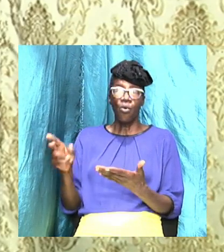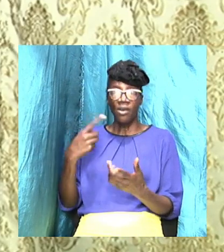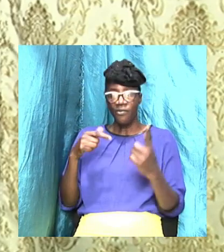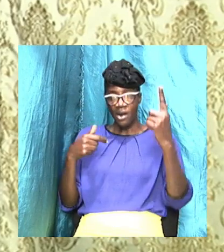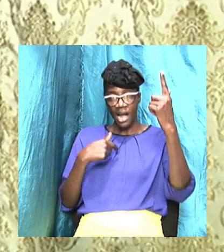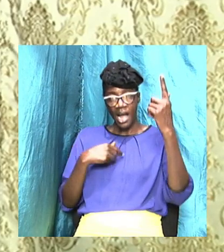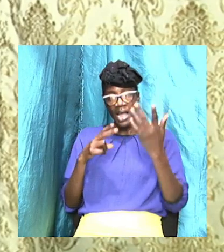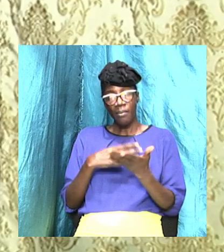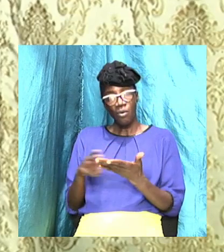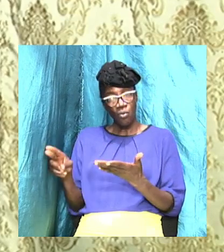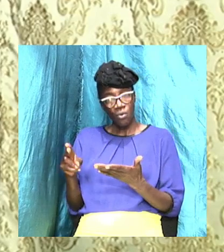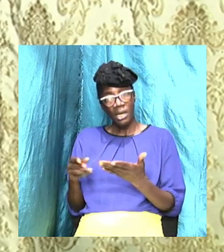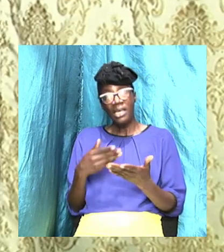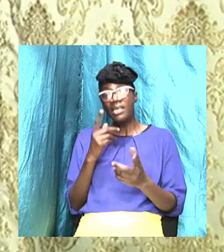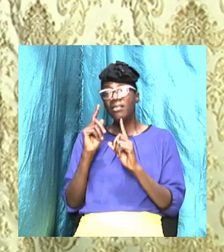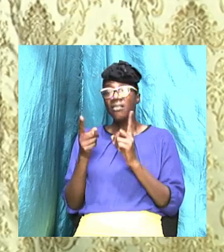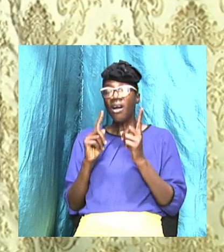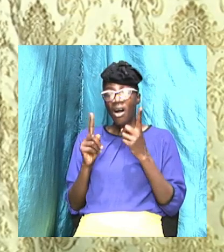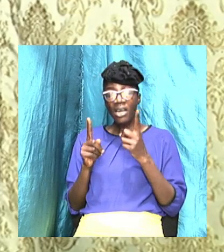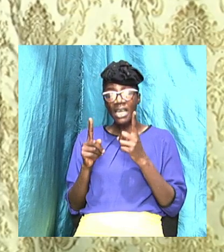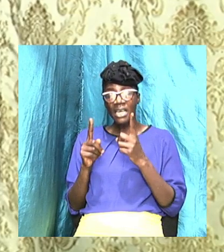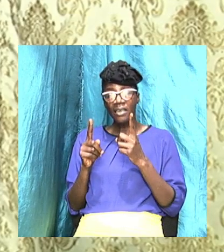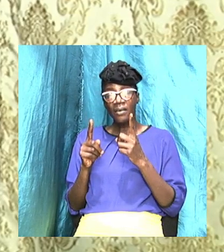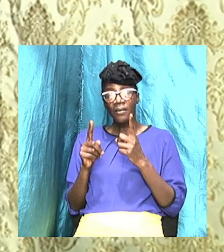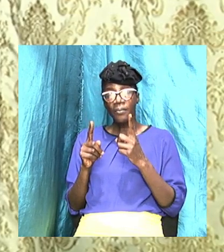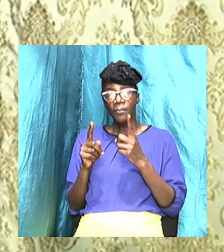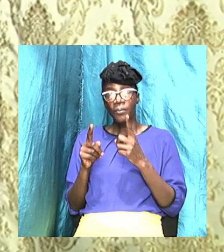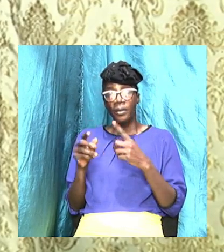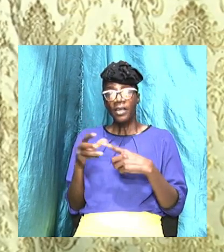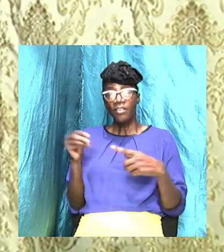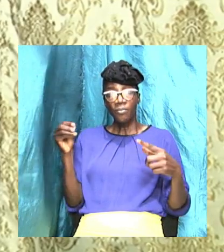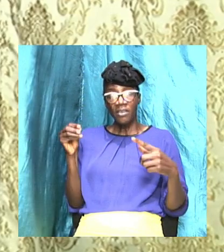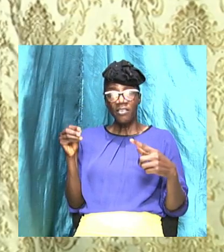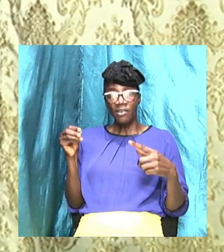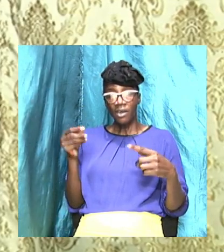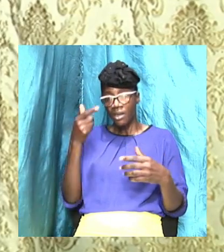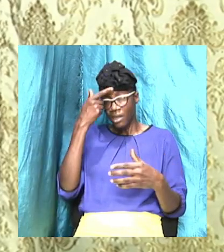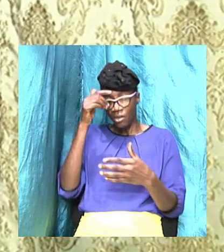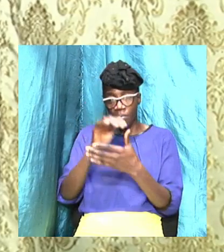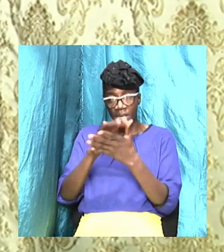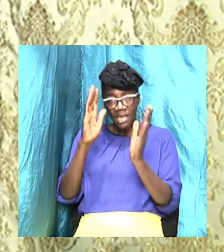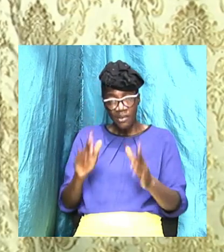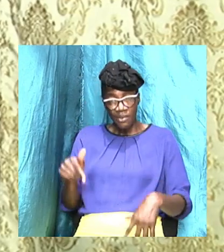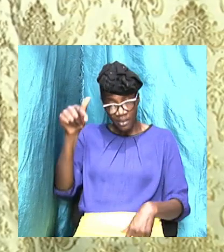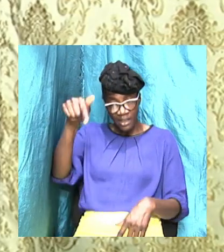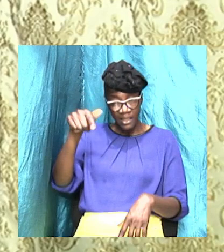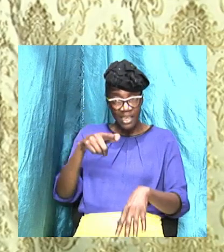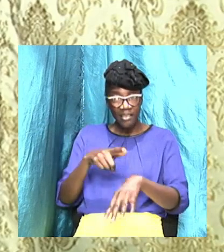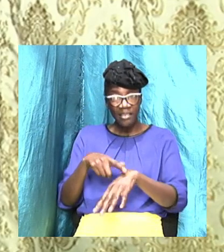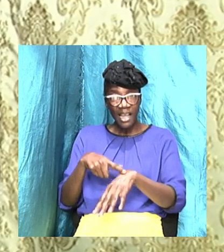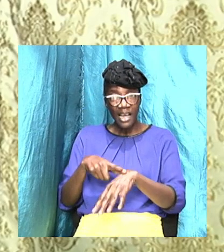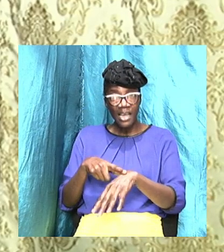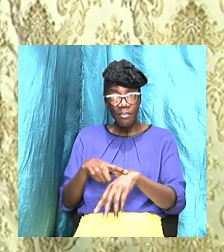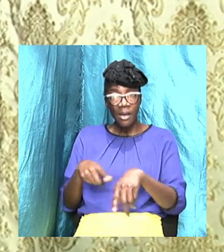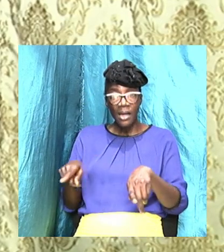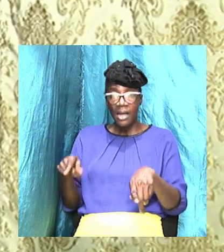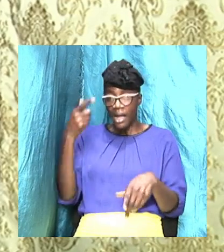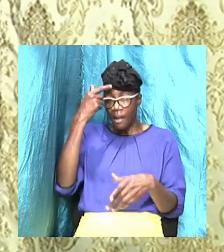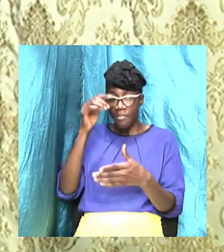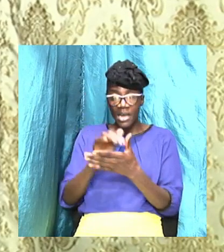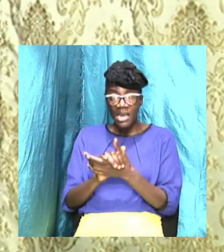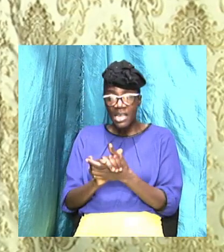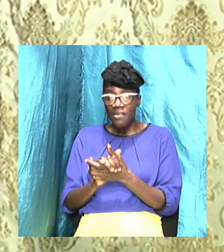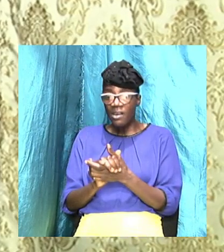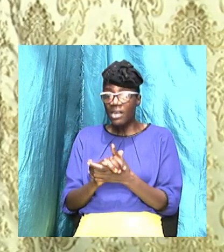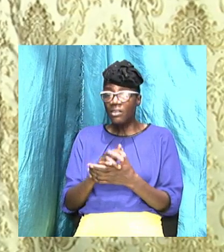am holy. He is talking specifically to believers in this time. As believers, we need to be